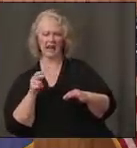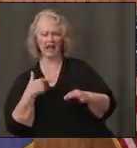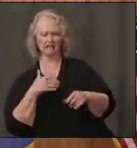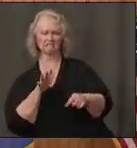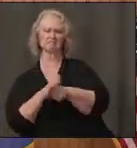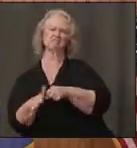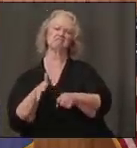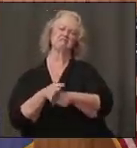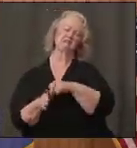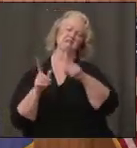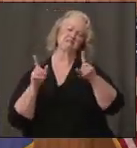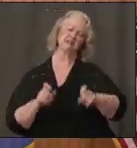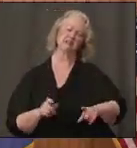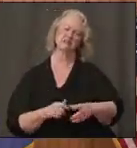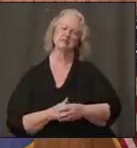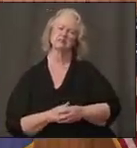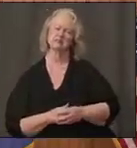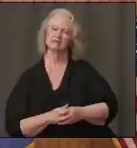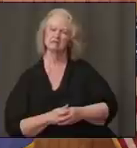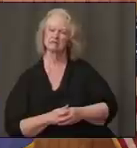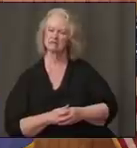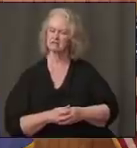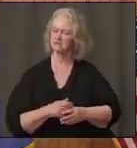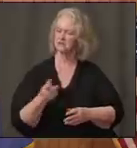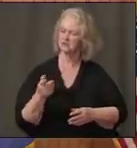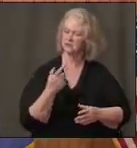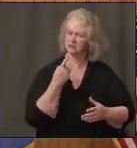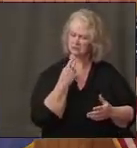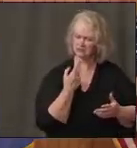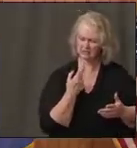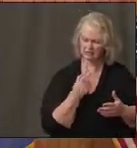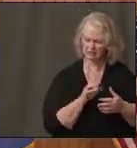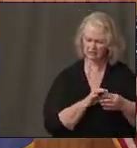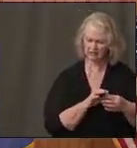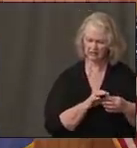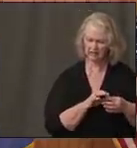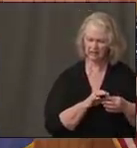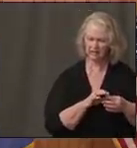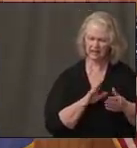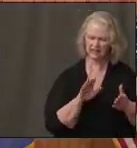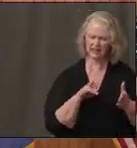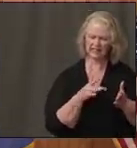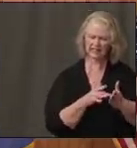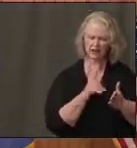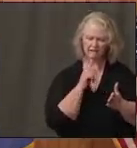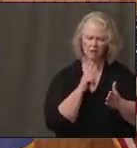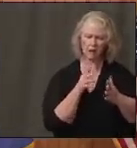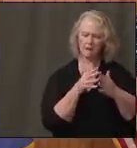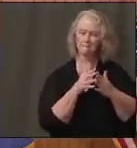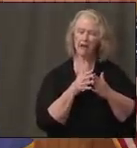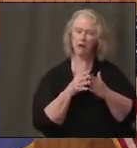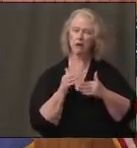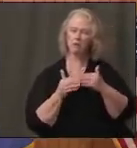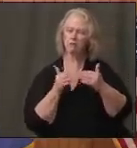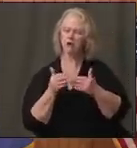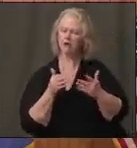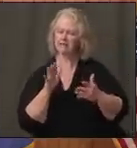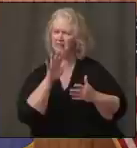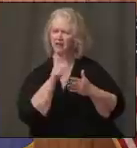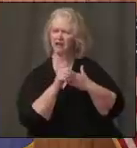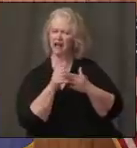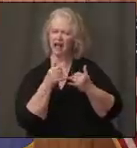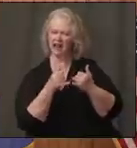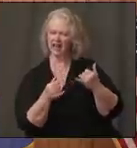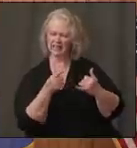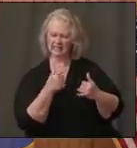testing capacity at this point? For instance, Dr. Emanuel, you referenced the Center for American Progress and their guidelines, but those guidelines suggest